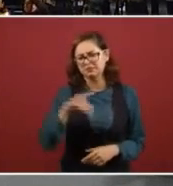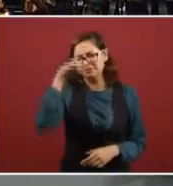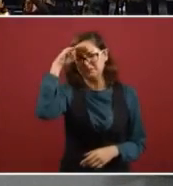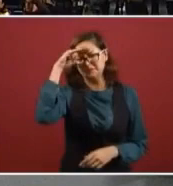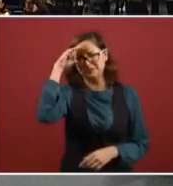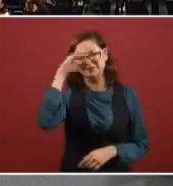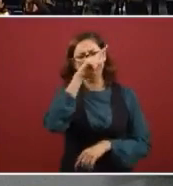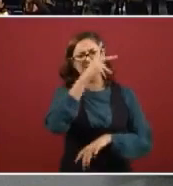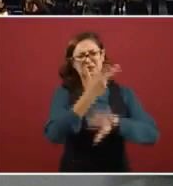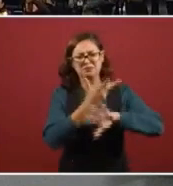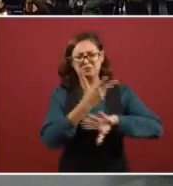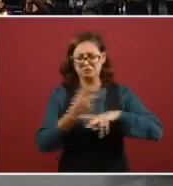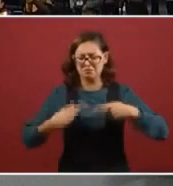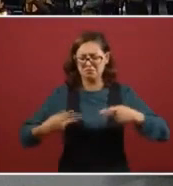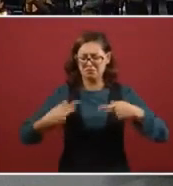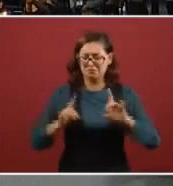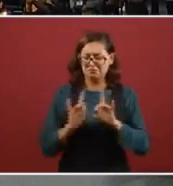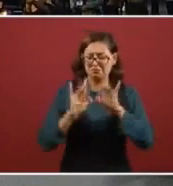Do you fear more